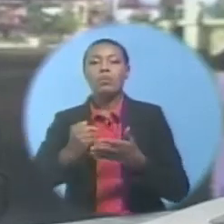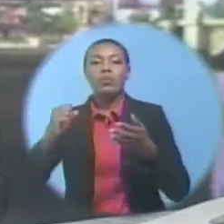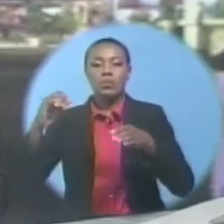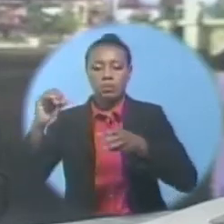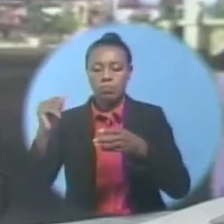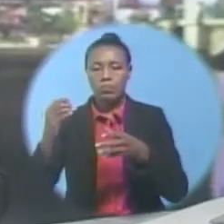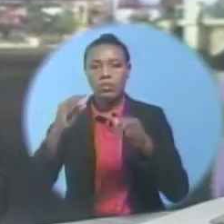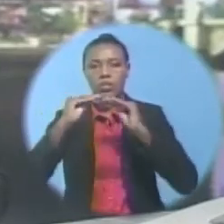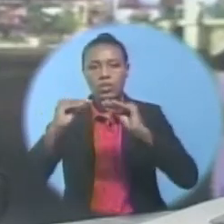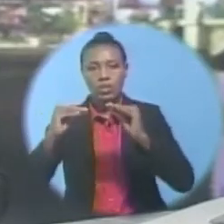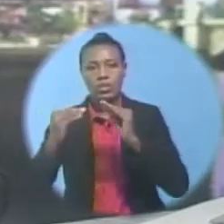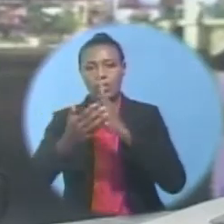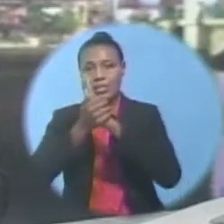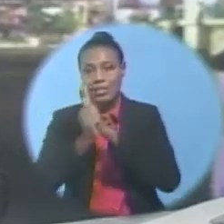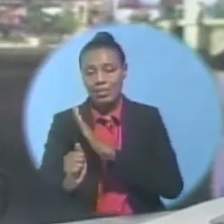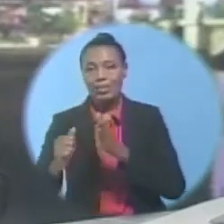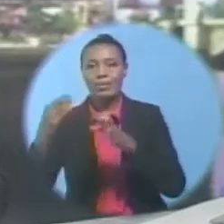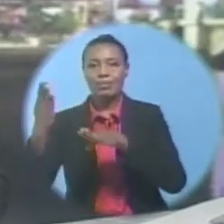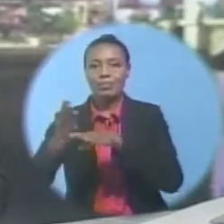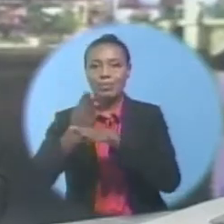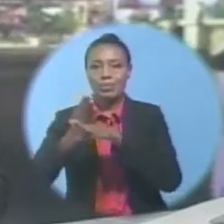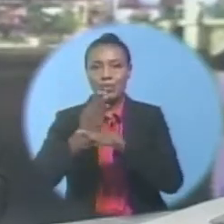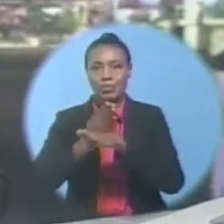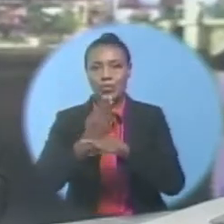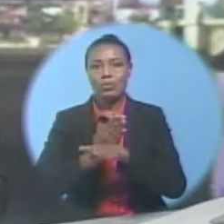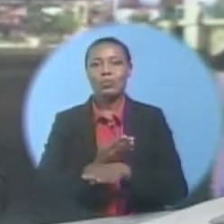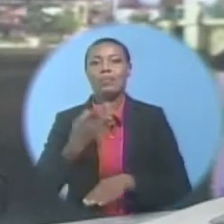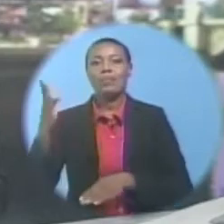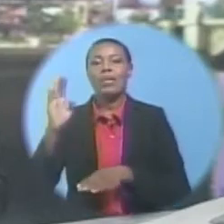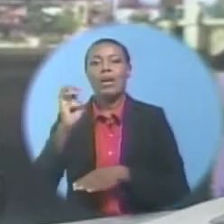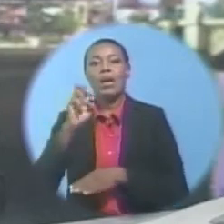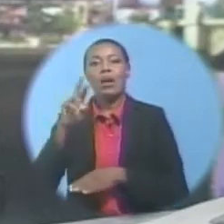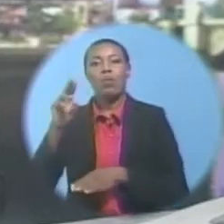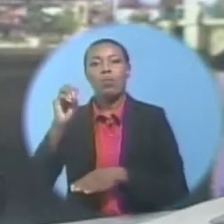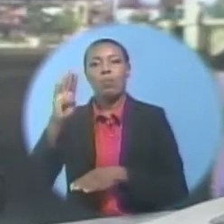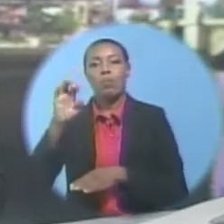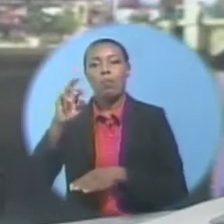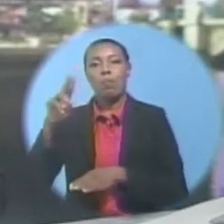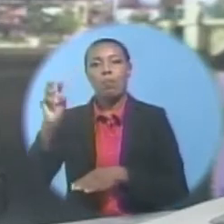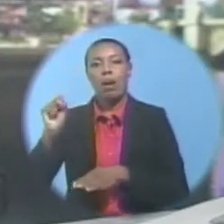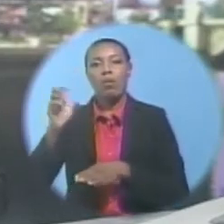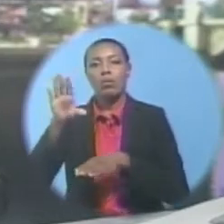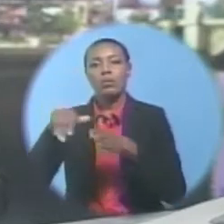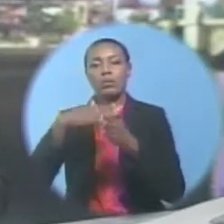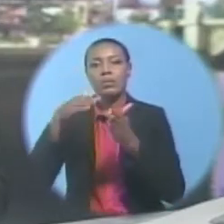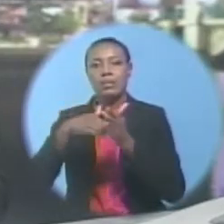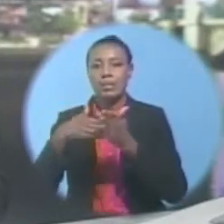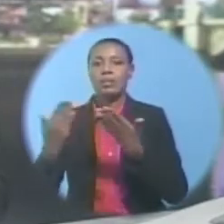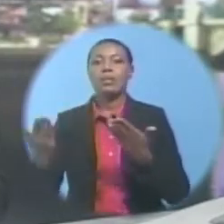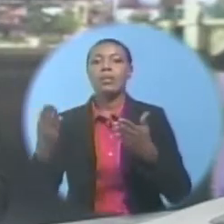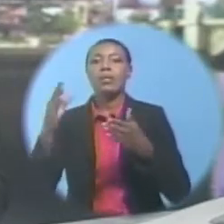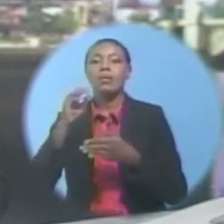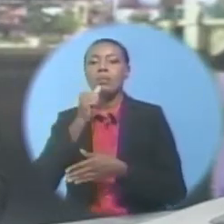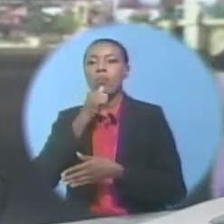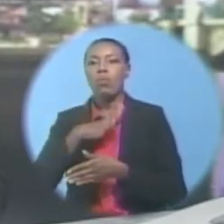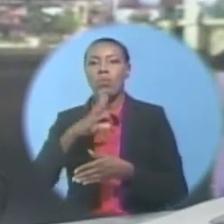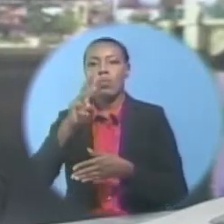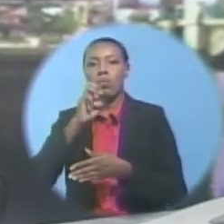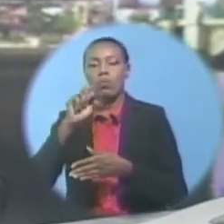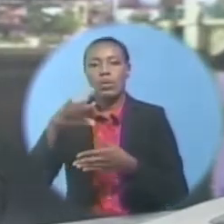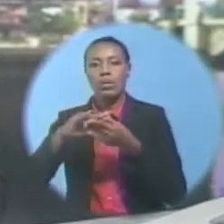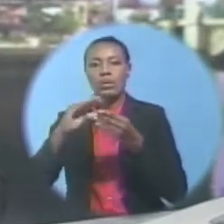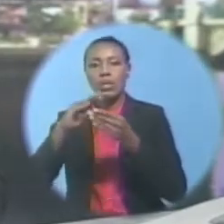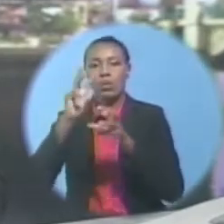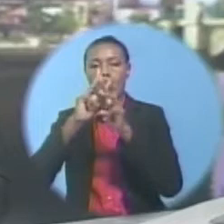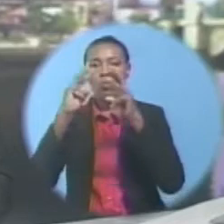in theater at the Barbados Center for Creative Imagination, Dr. Yvonne Weeks, says the workshop is targeting both